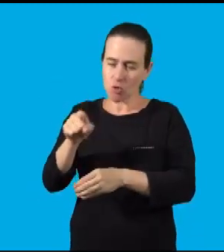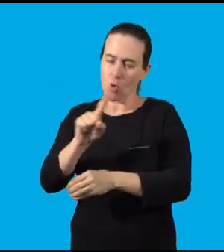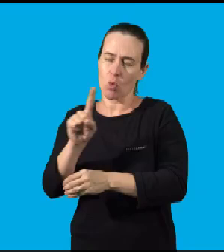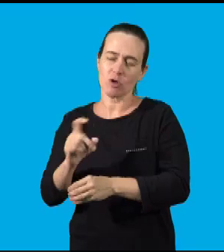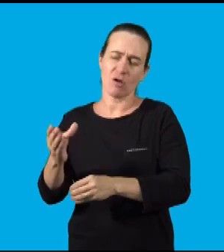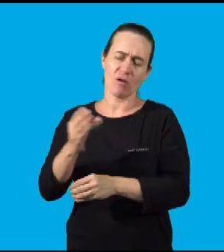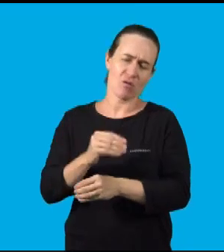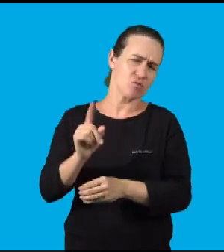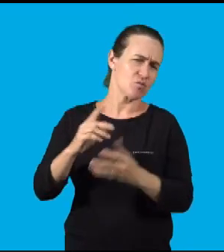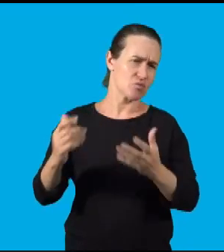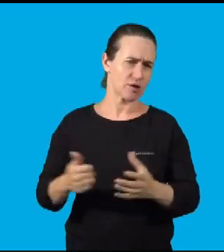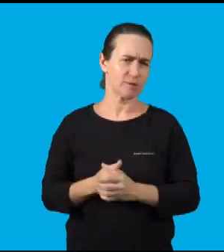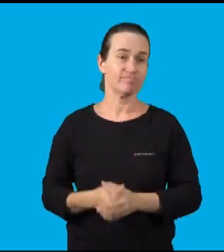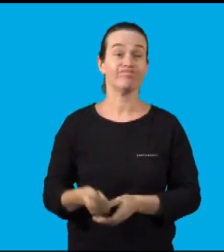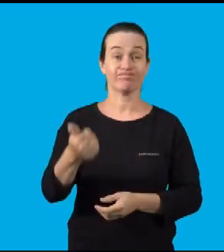the question.